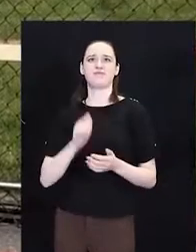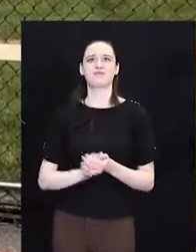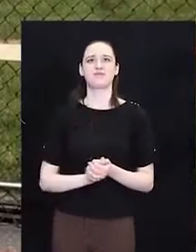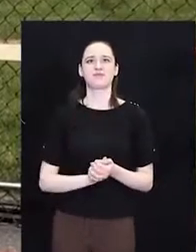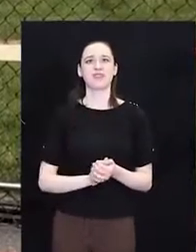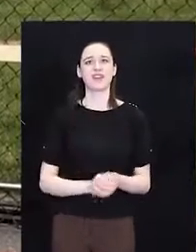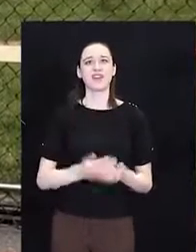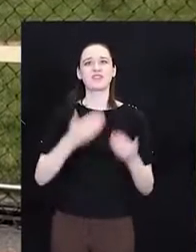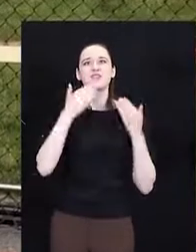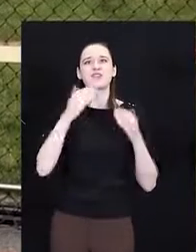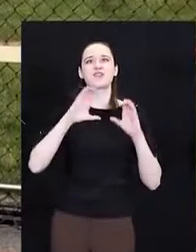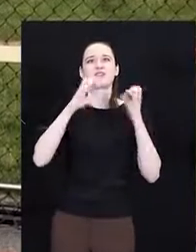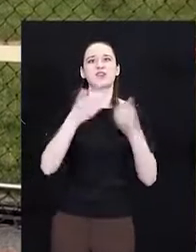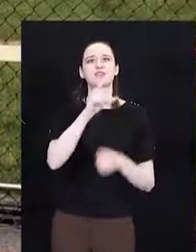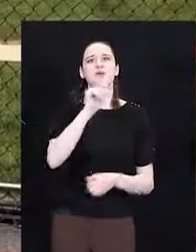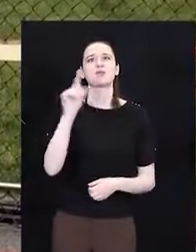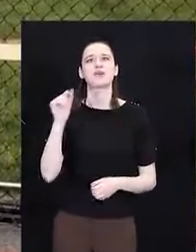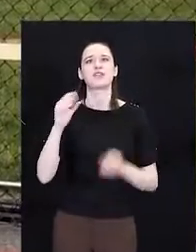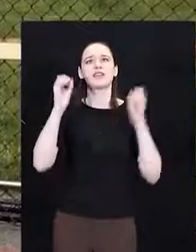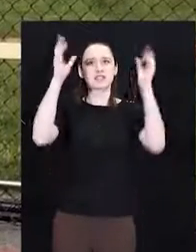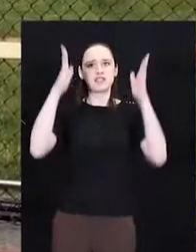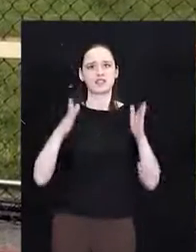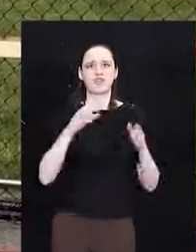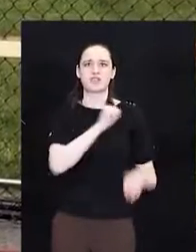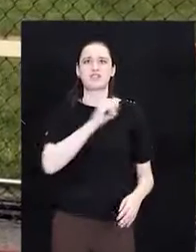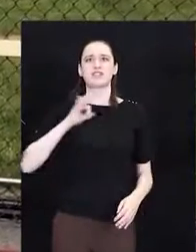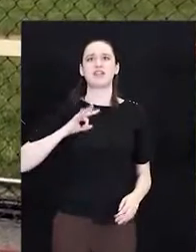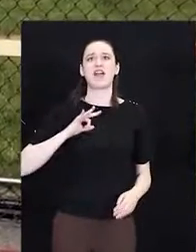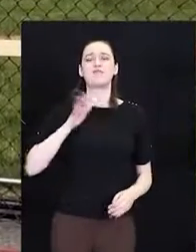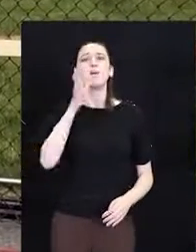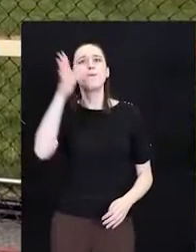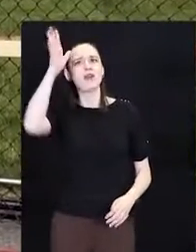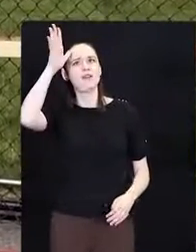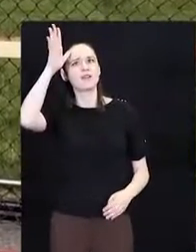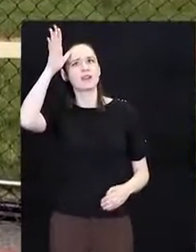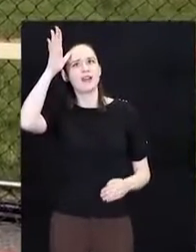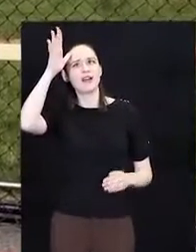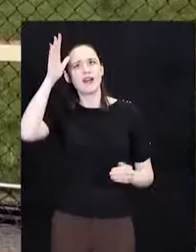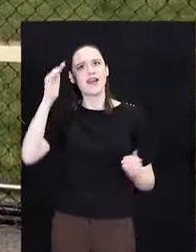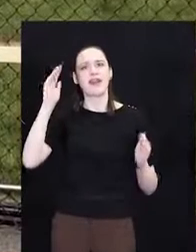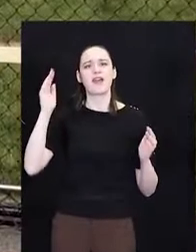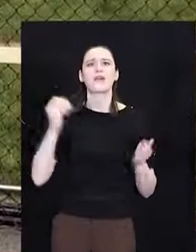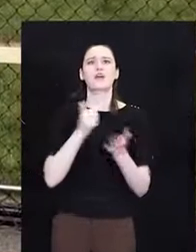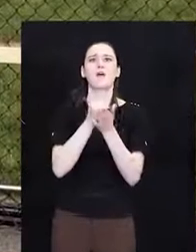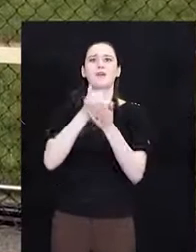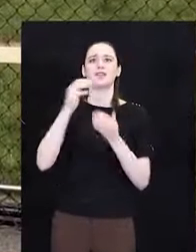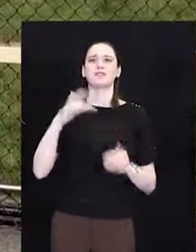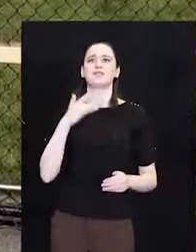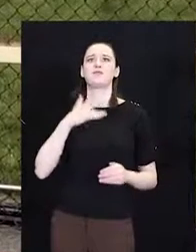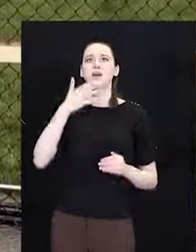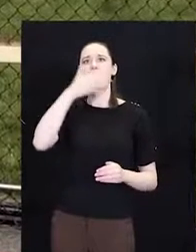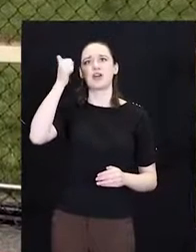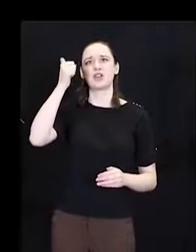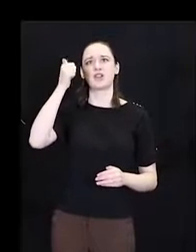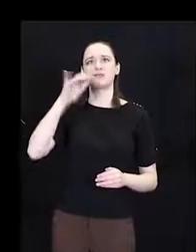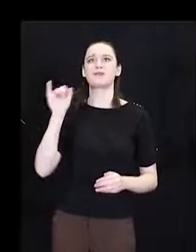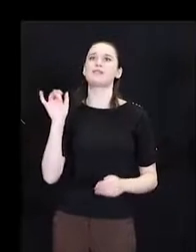of 2020, our administrators, our teachers, and our parents for making all of us feel not only better, but special.